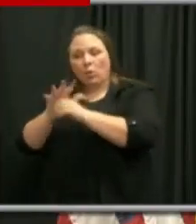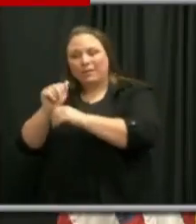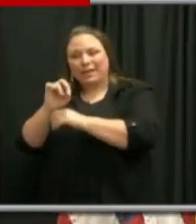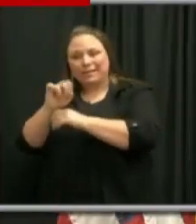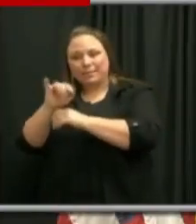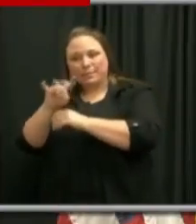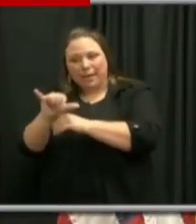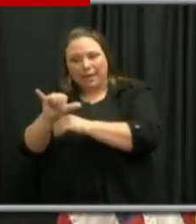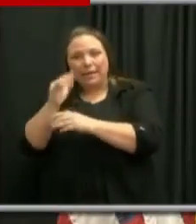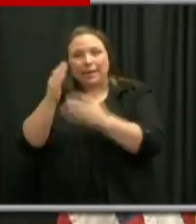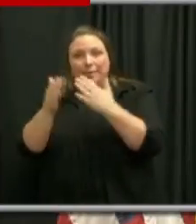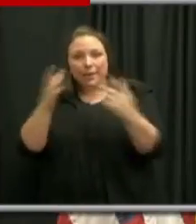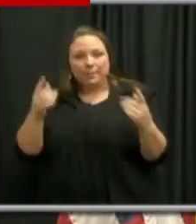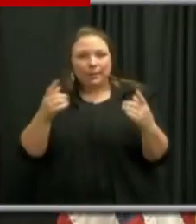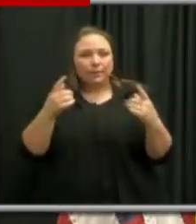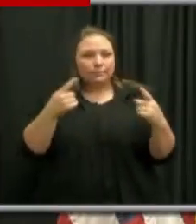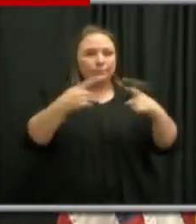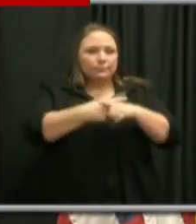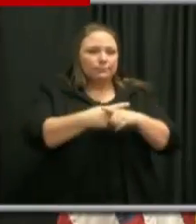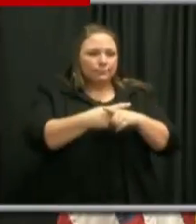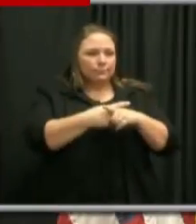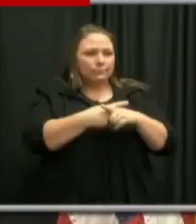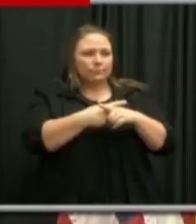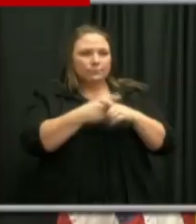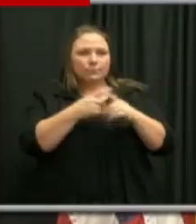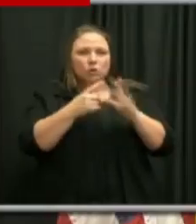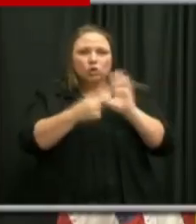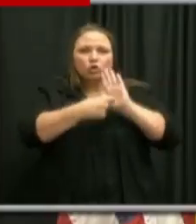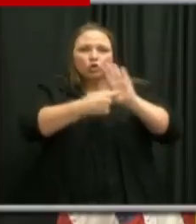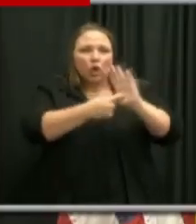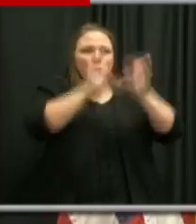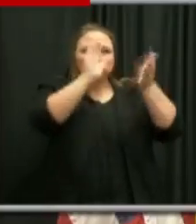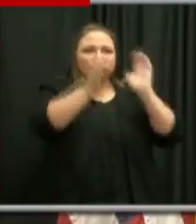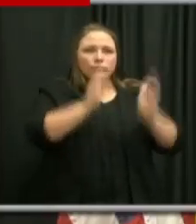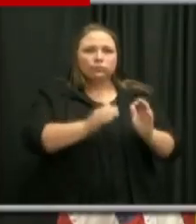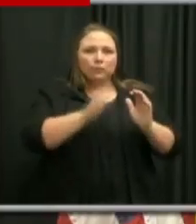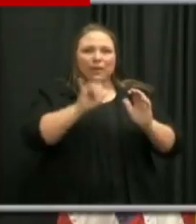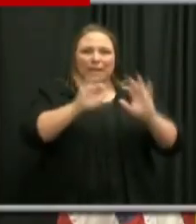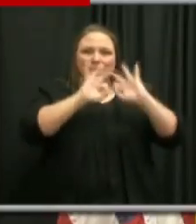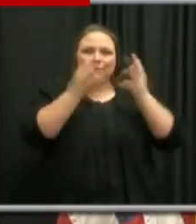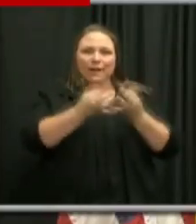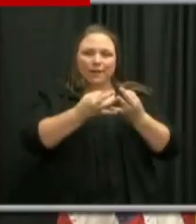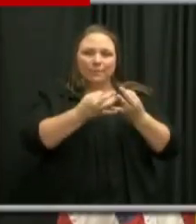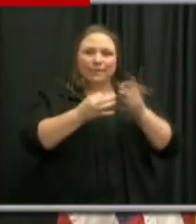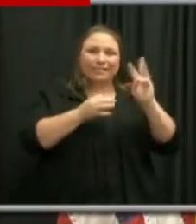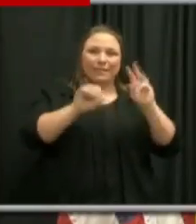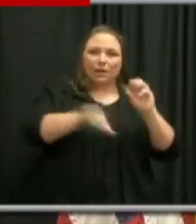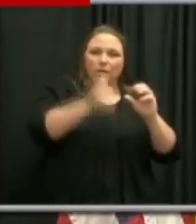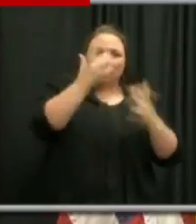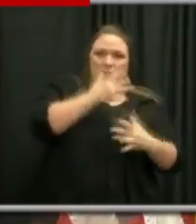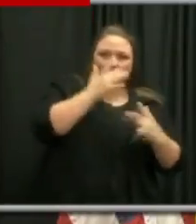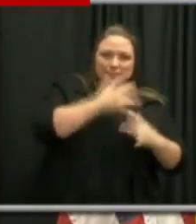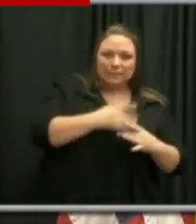cross-react with antibodies with viruses that are in that family. Likewise, antibodies to the other members of the